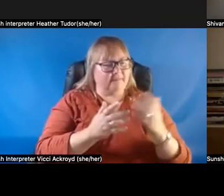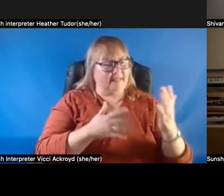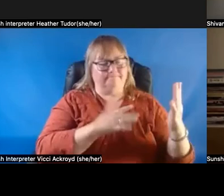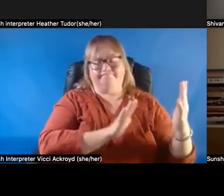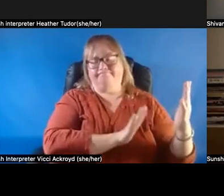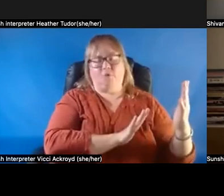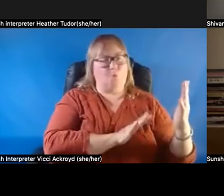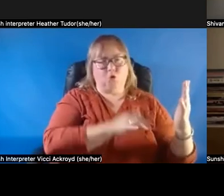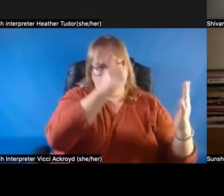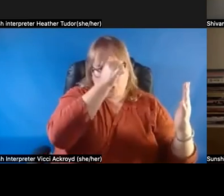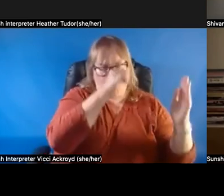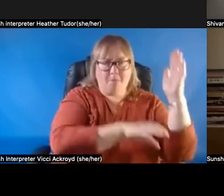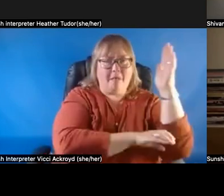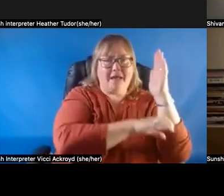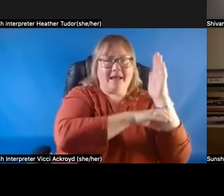wonder,